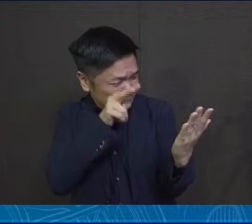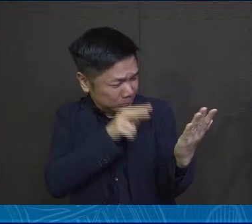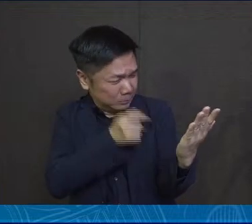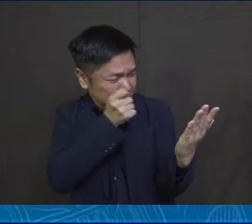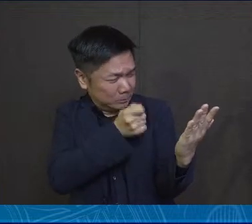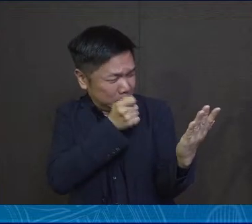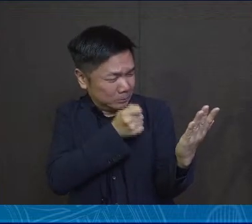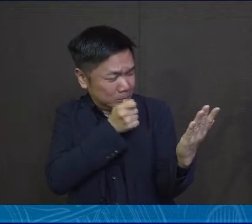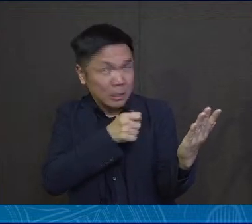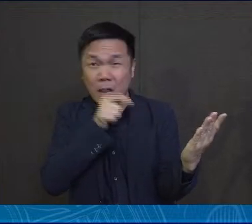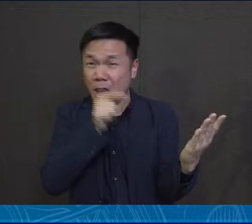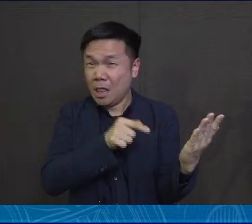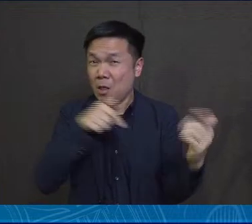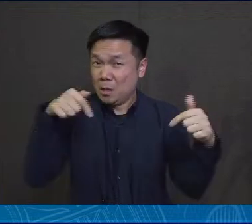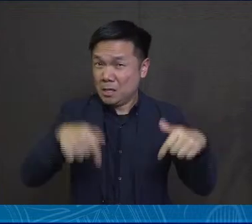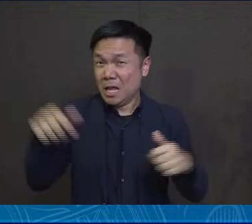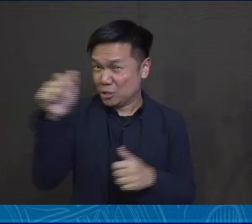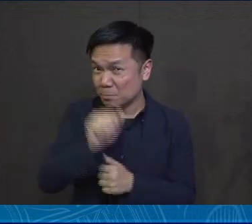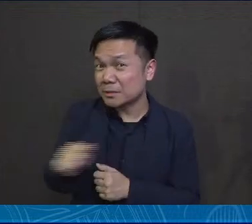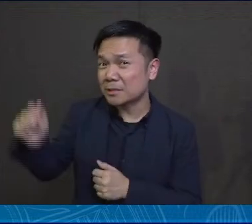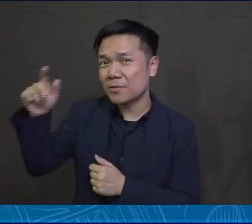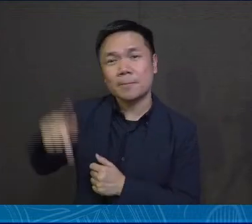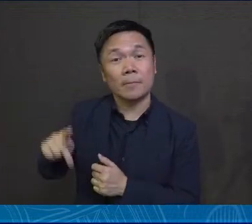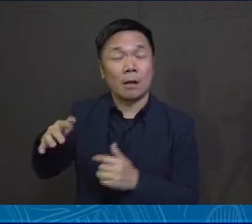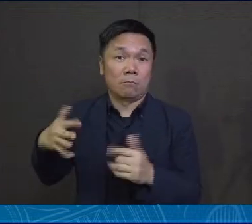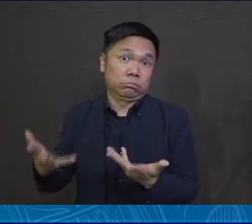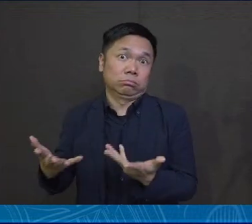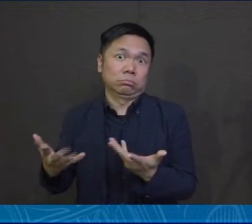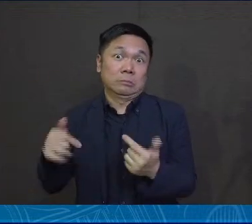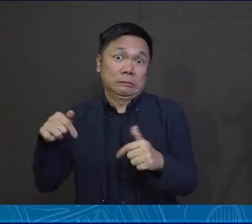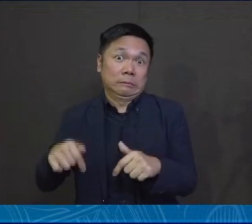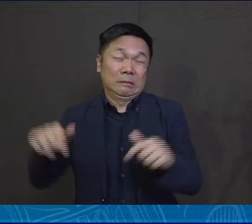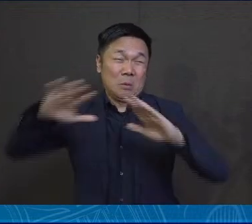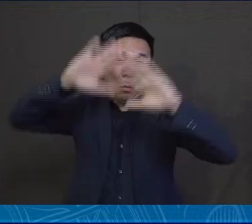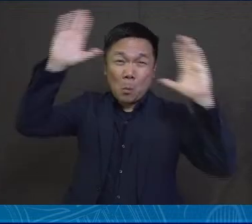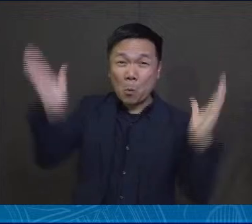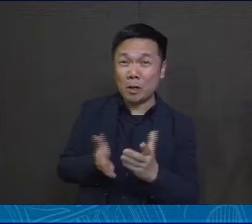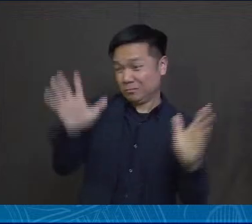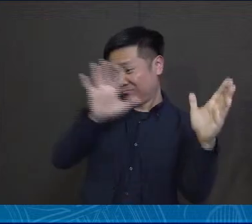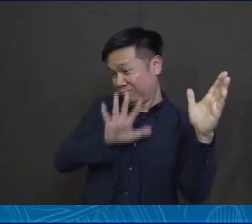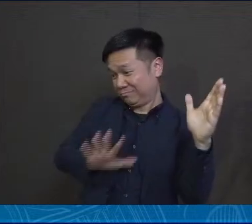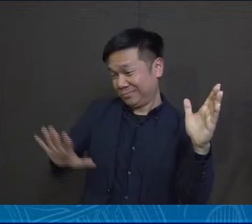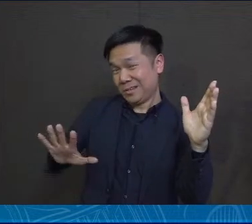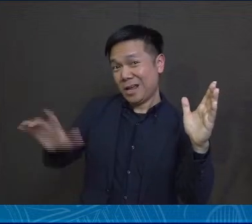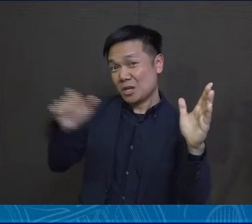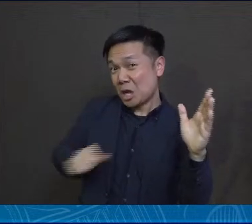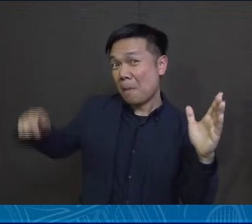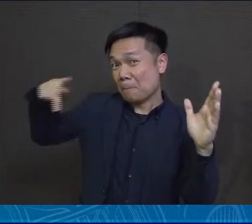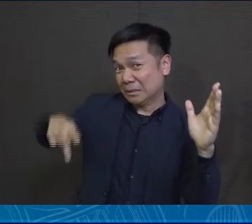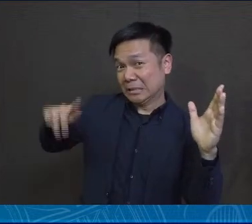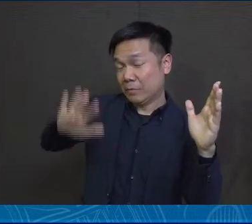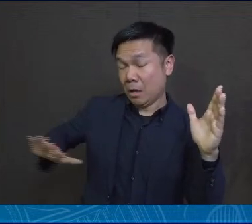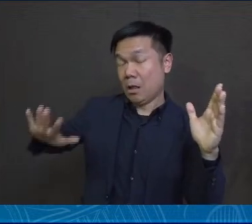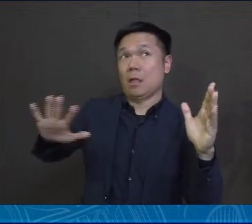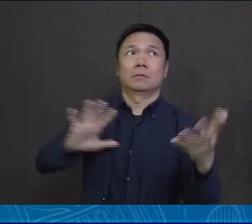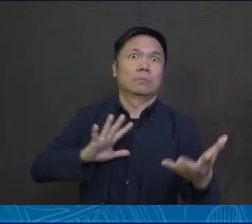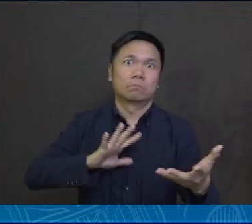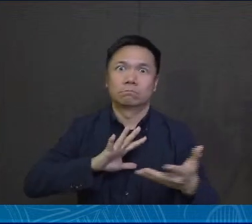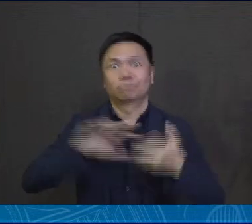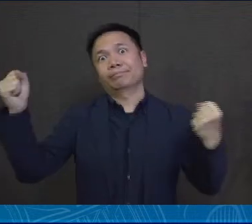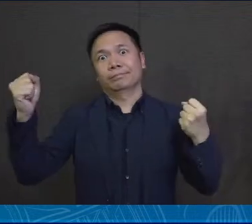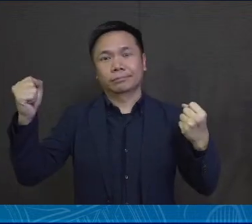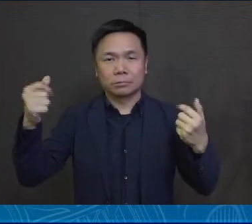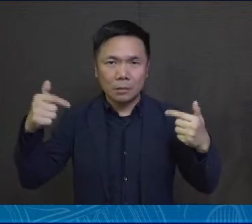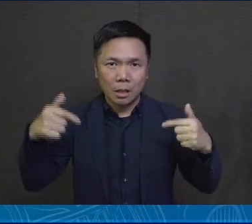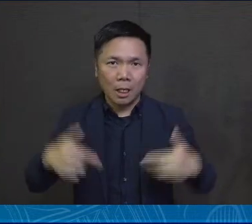region is amongst one of the regions globally that is very prone to the adverse impacts of climate change